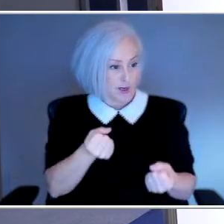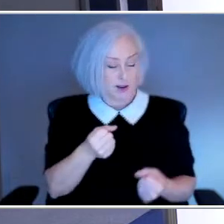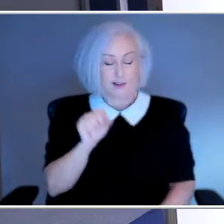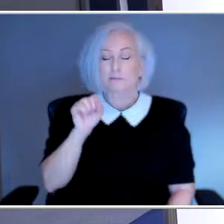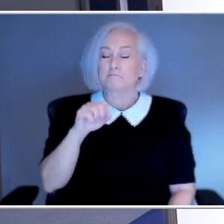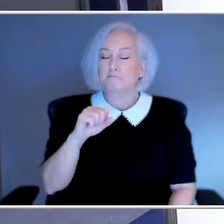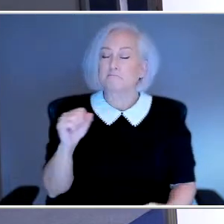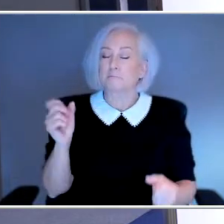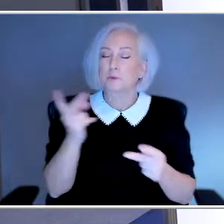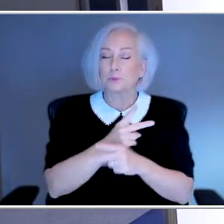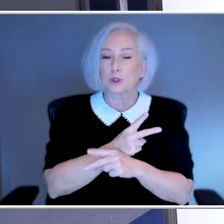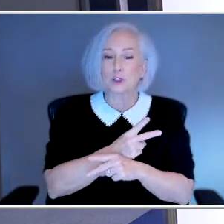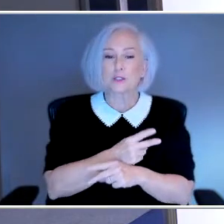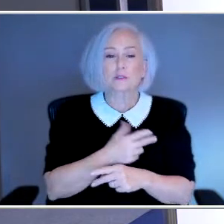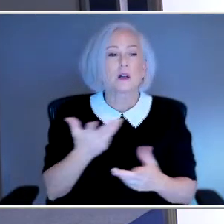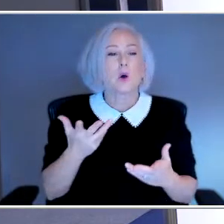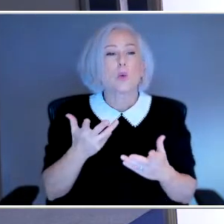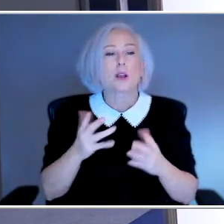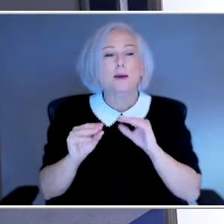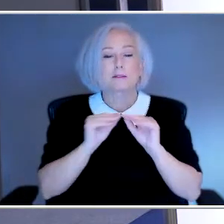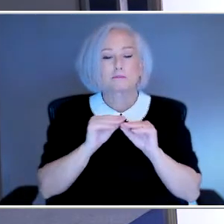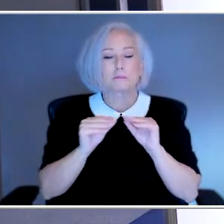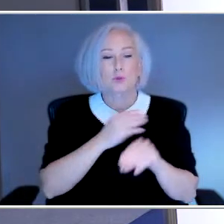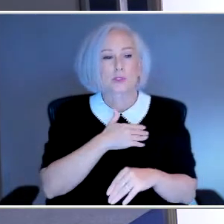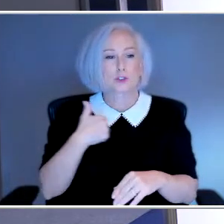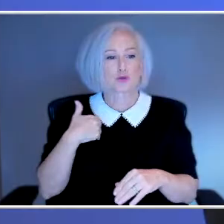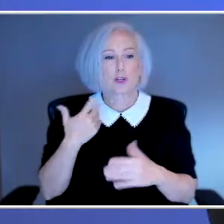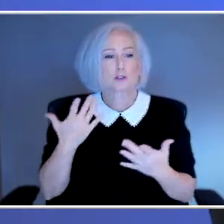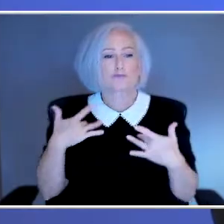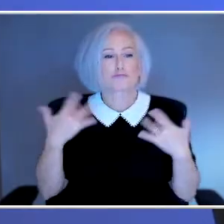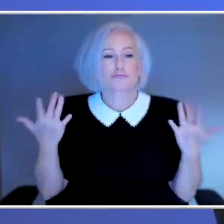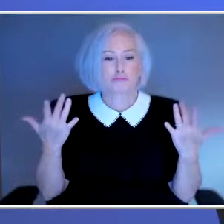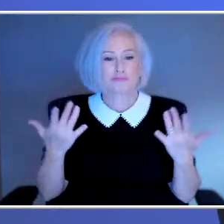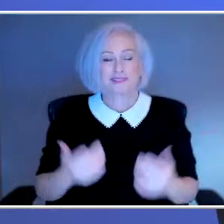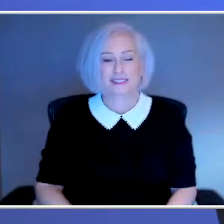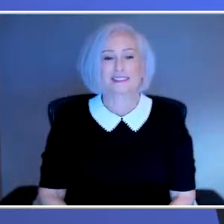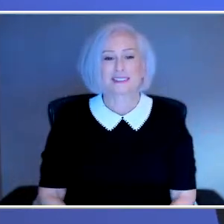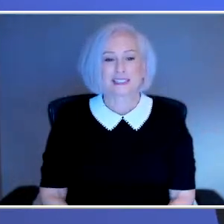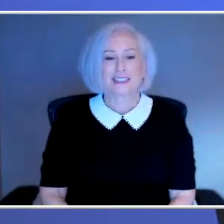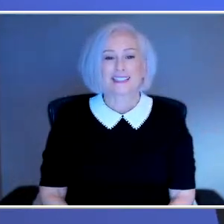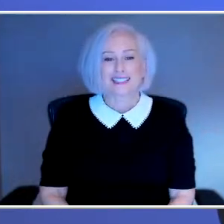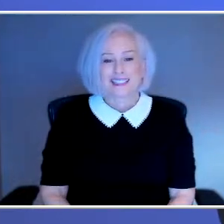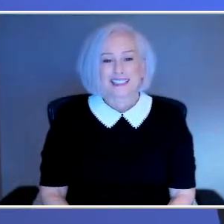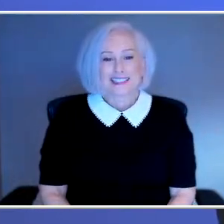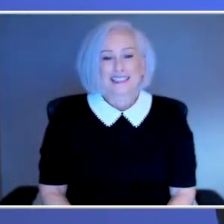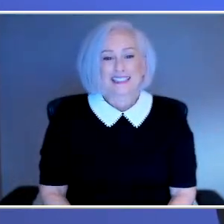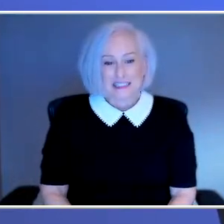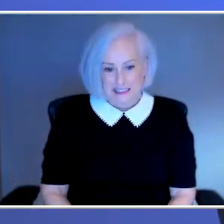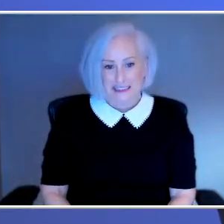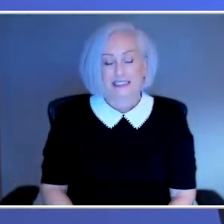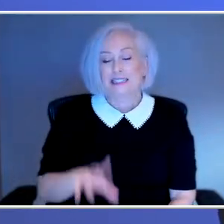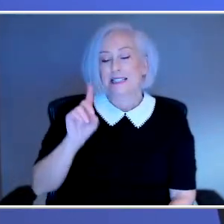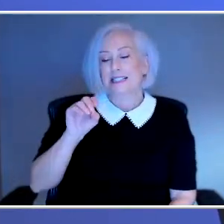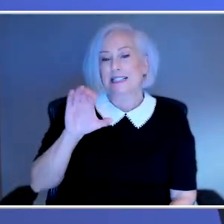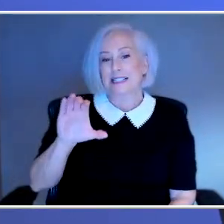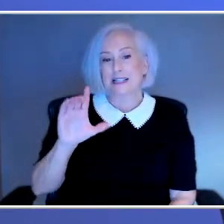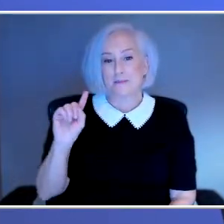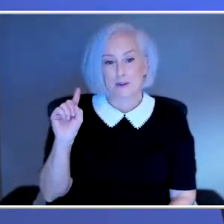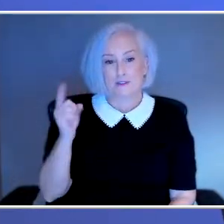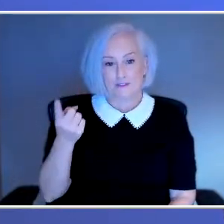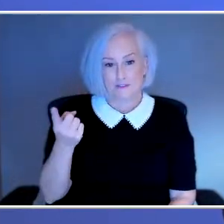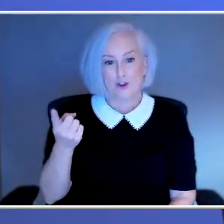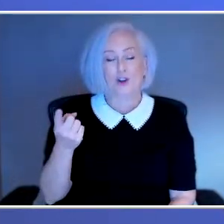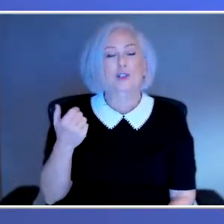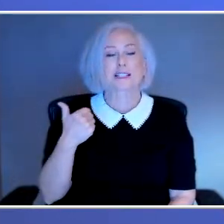about reconstruction? Where are we with that? Well, I had that December 1st. It was supposed